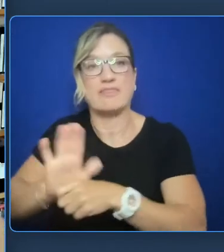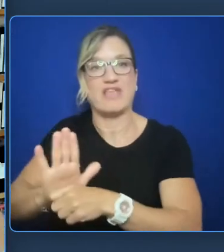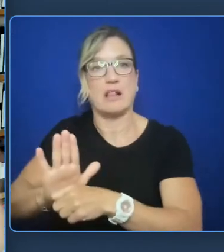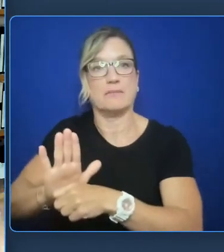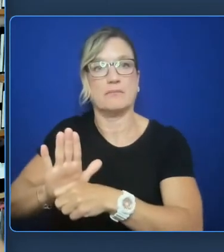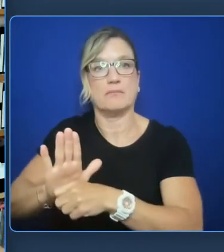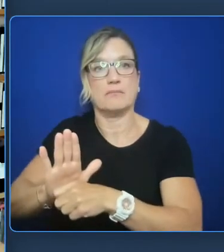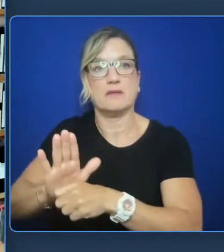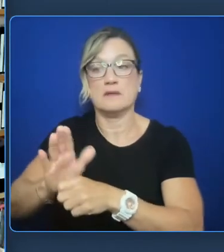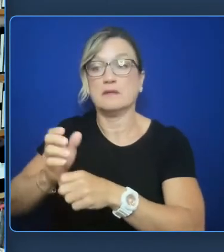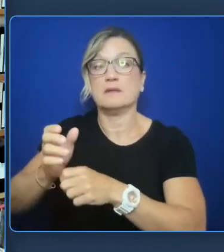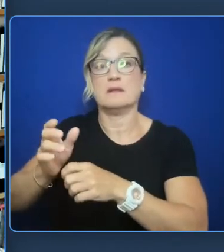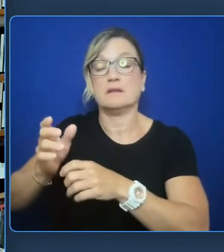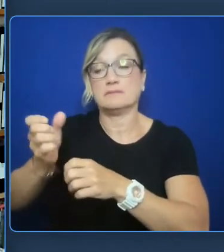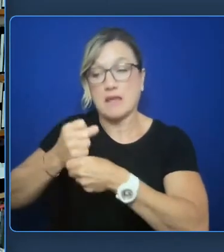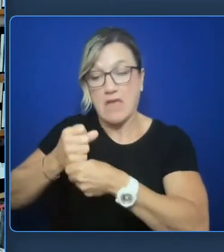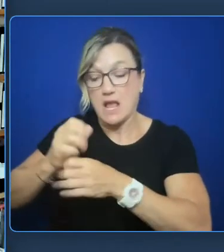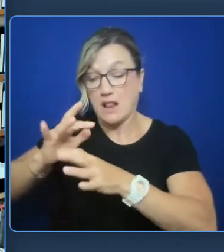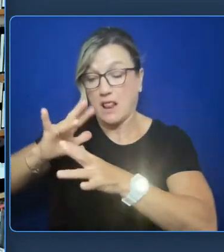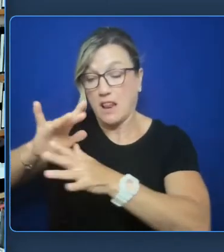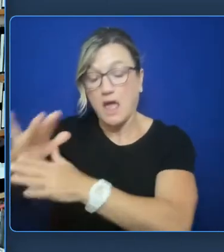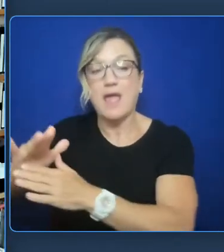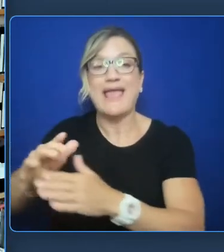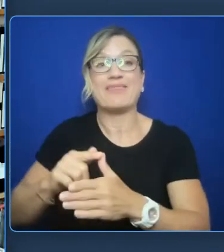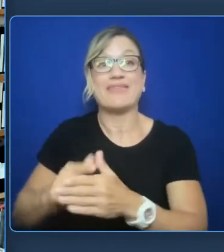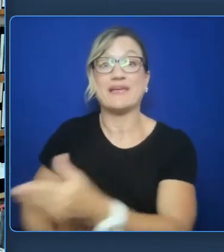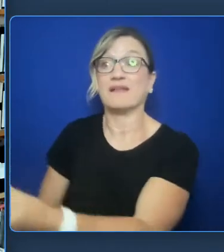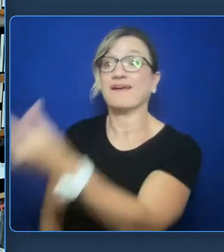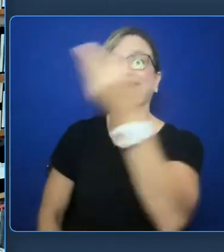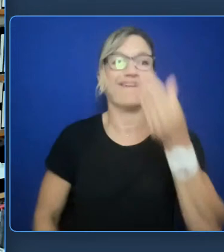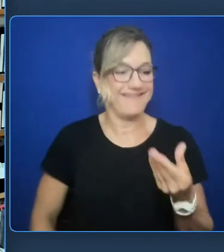made, the sound effects are there, and then we take it.